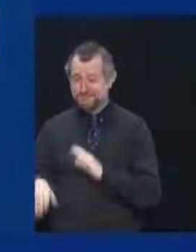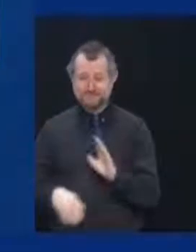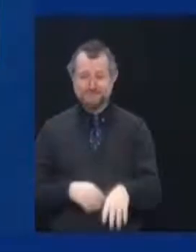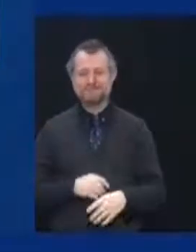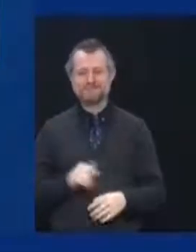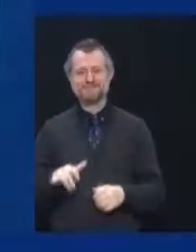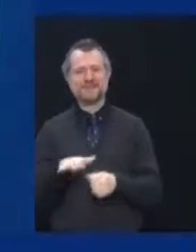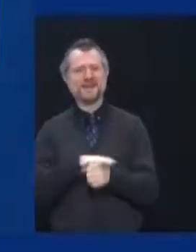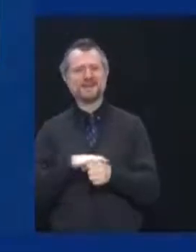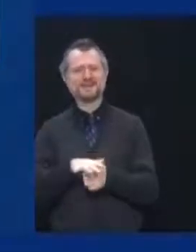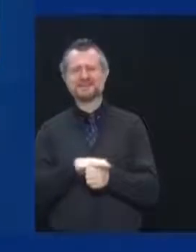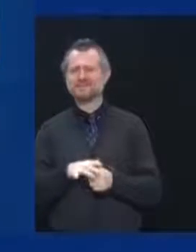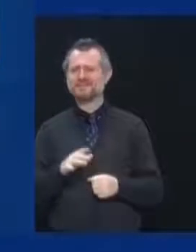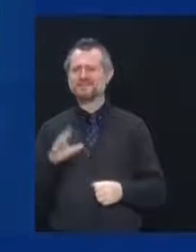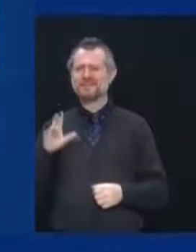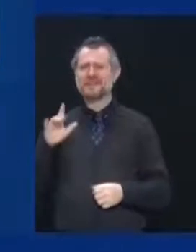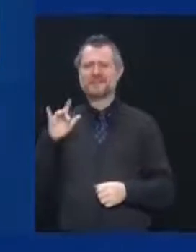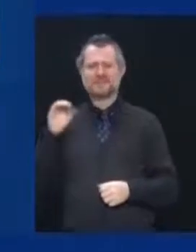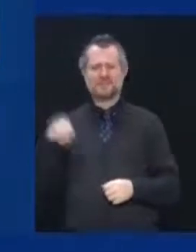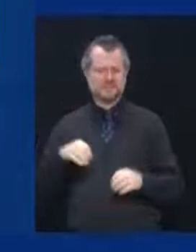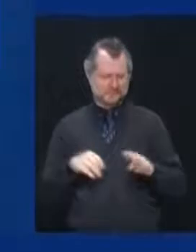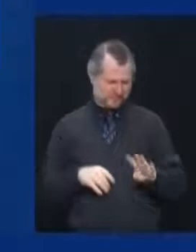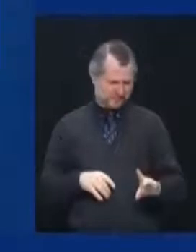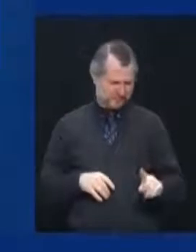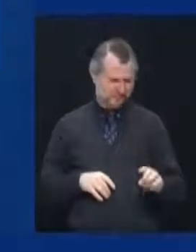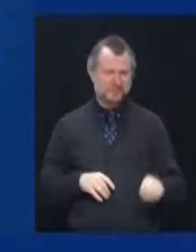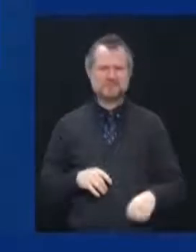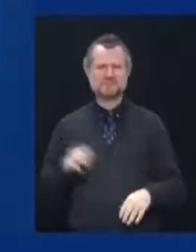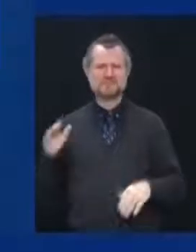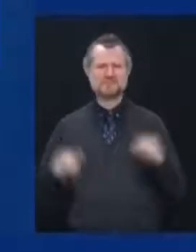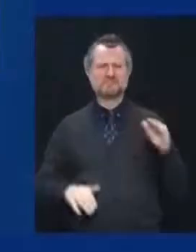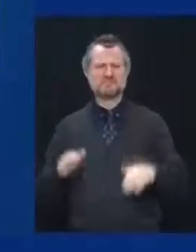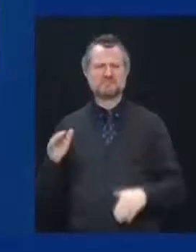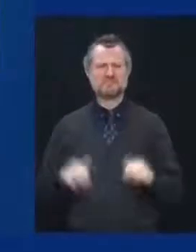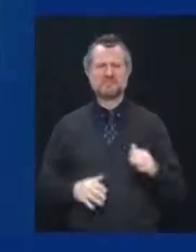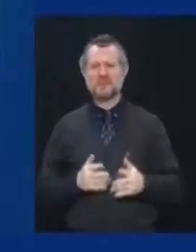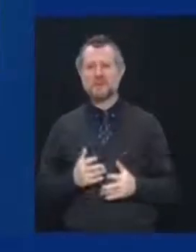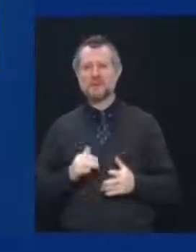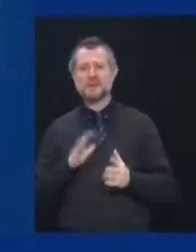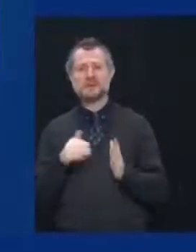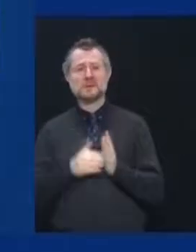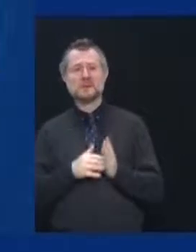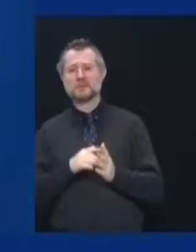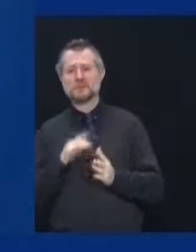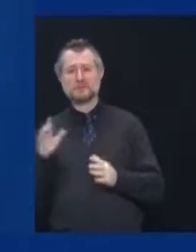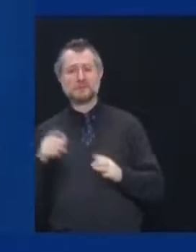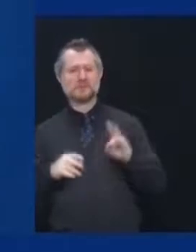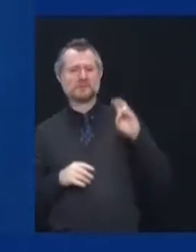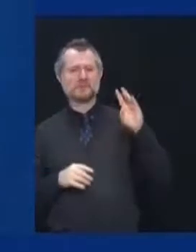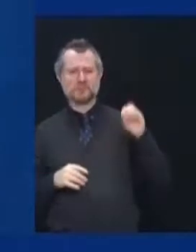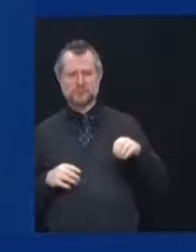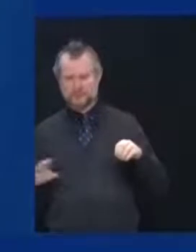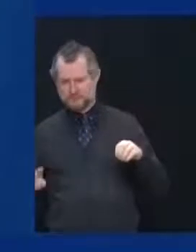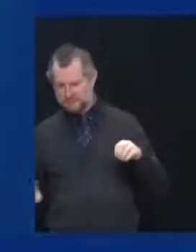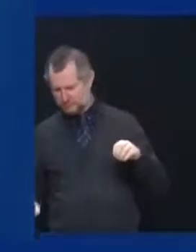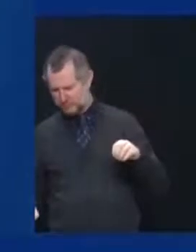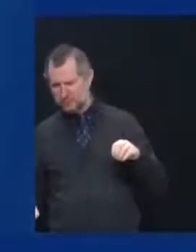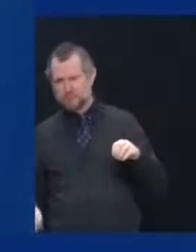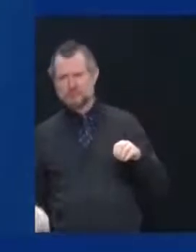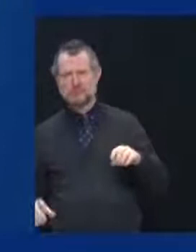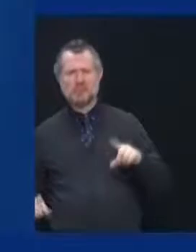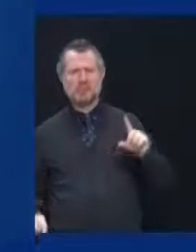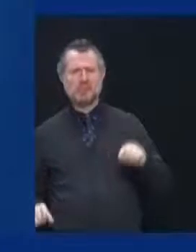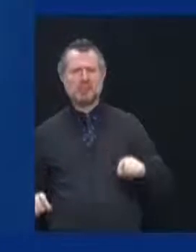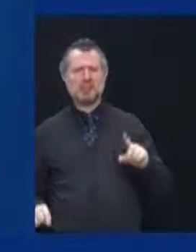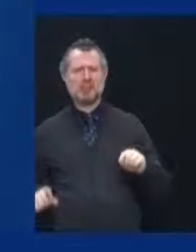you go from 85 to 41. Central New York, 76 to 54.